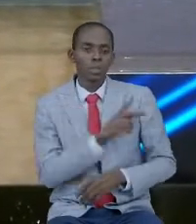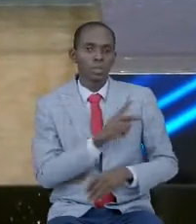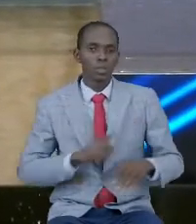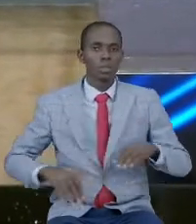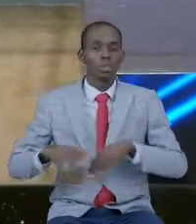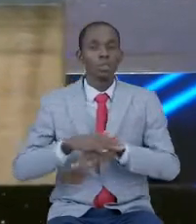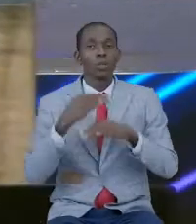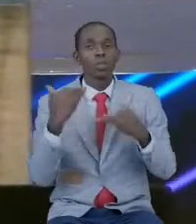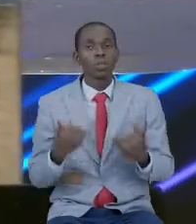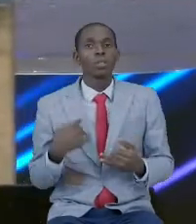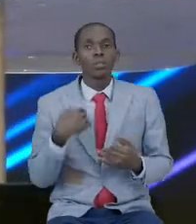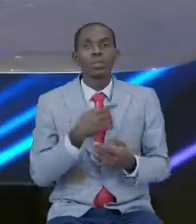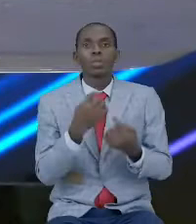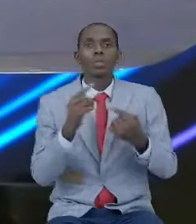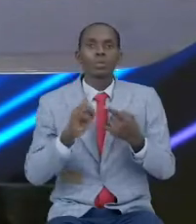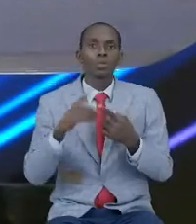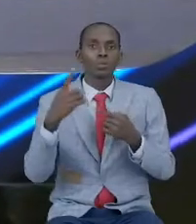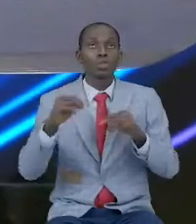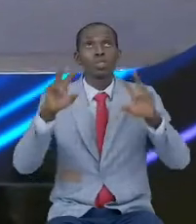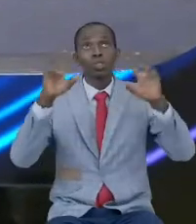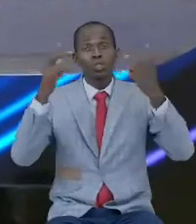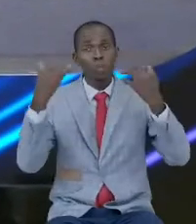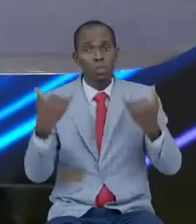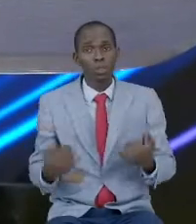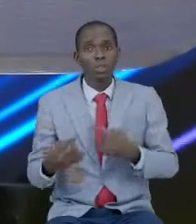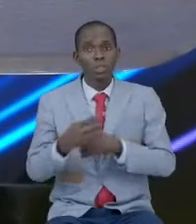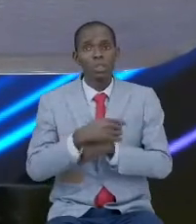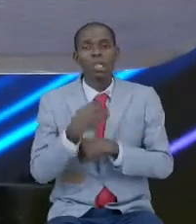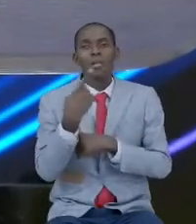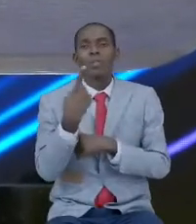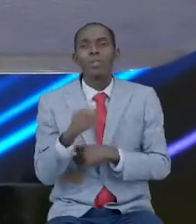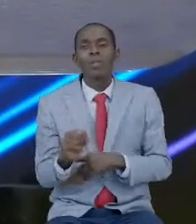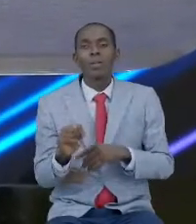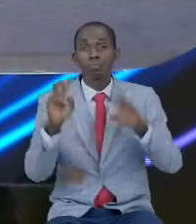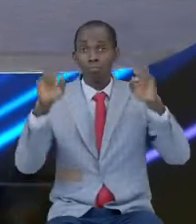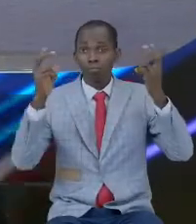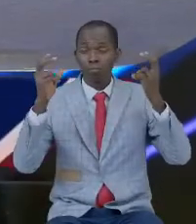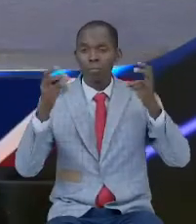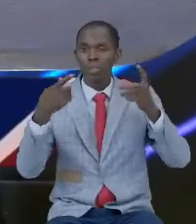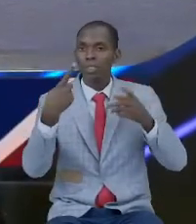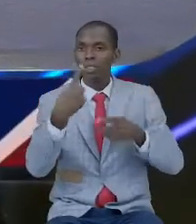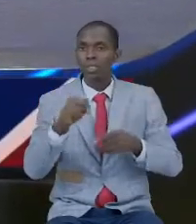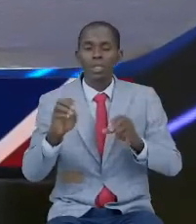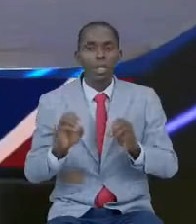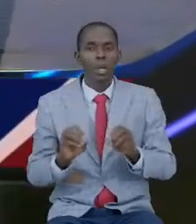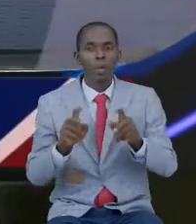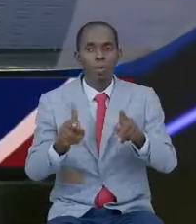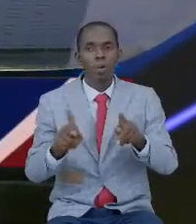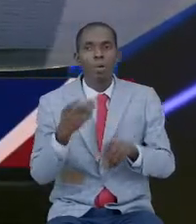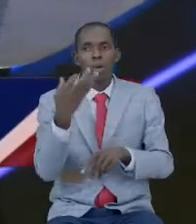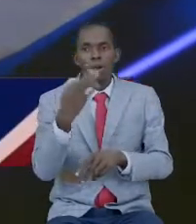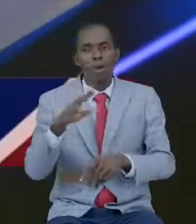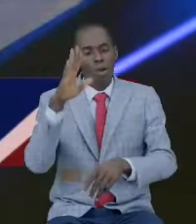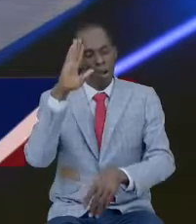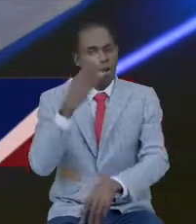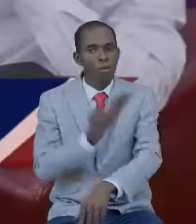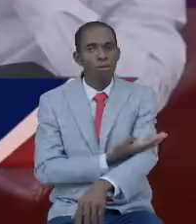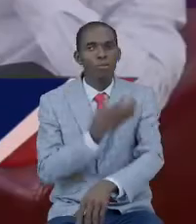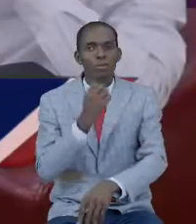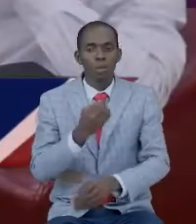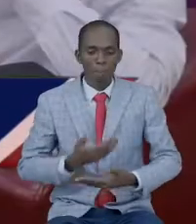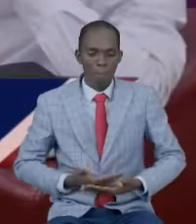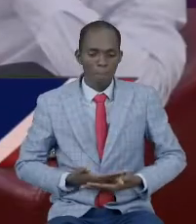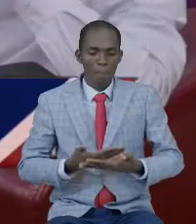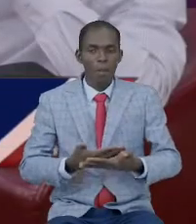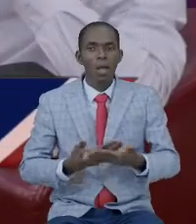come to the subject today, the privilege of sons born after the